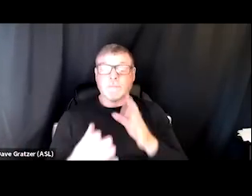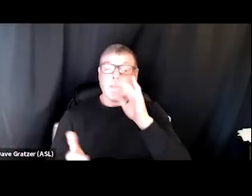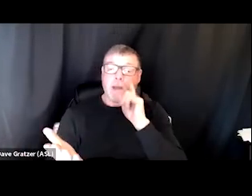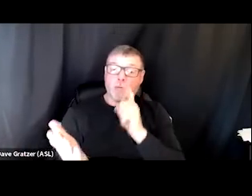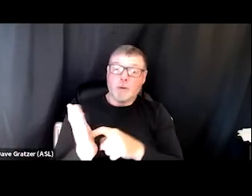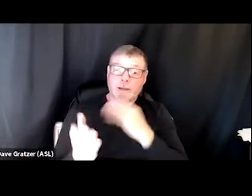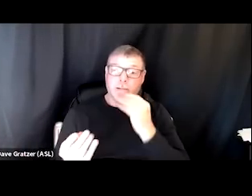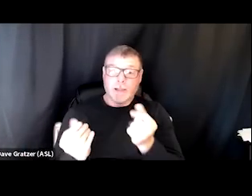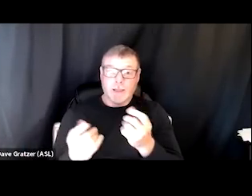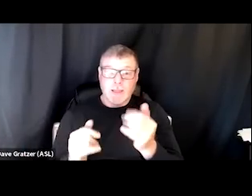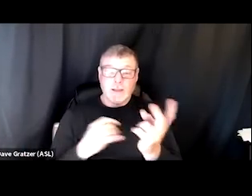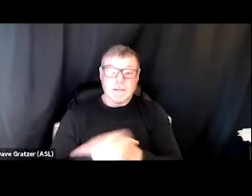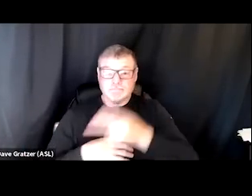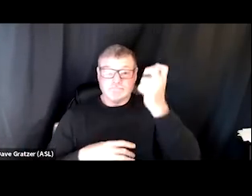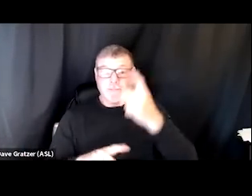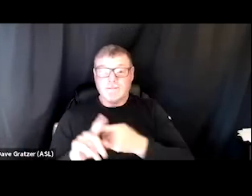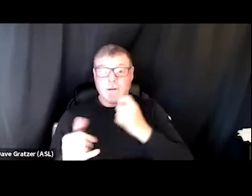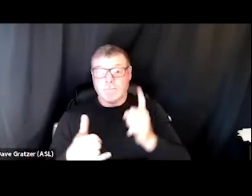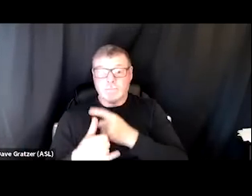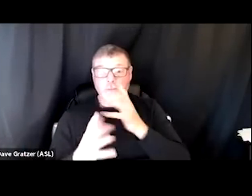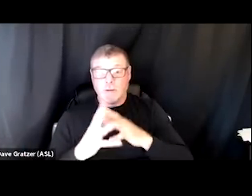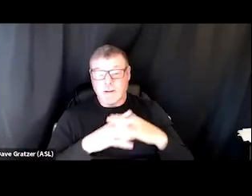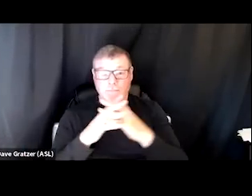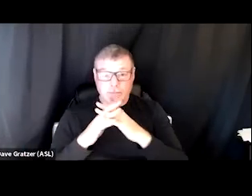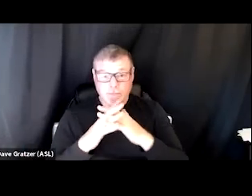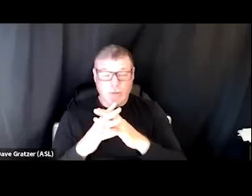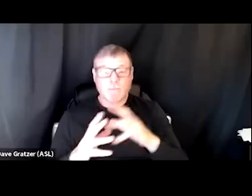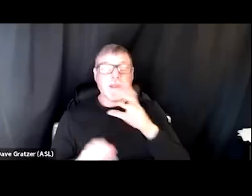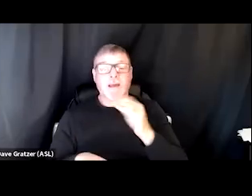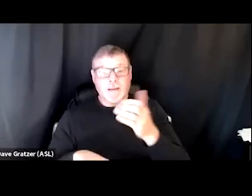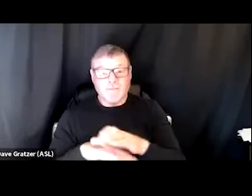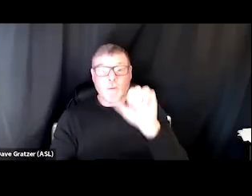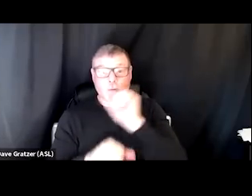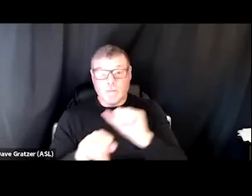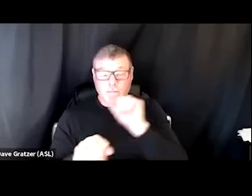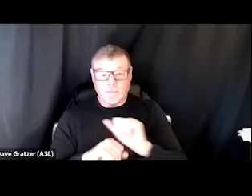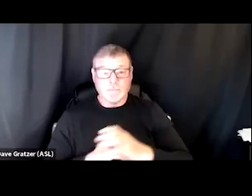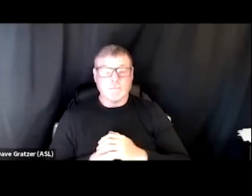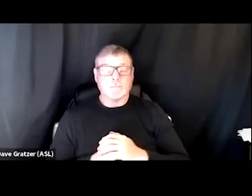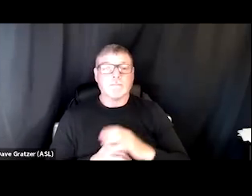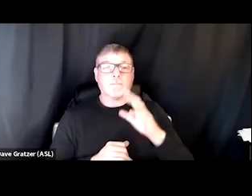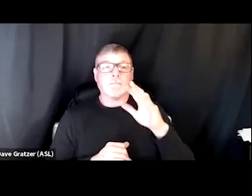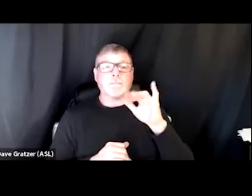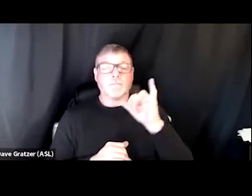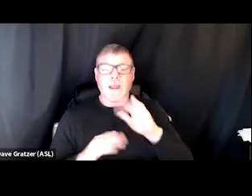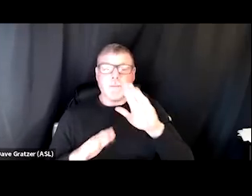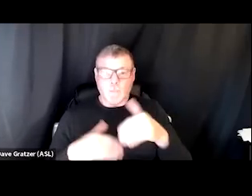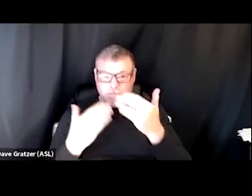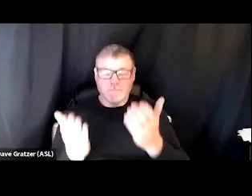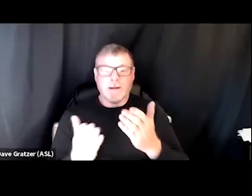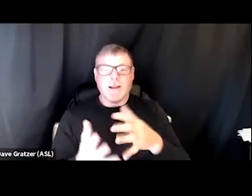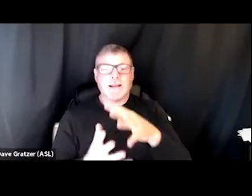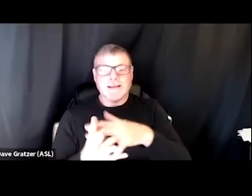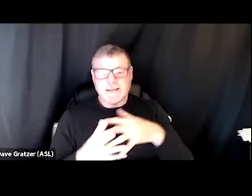recognizing the land that was taken from First Americans and the forced labor that was provided by